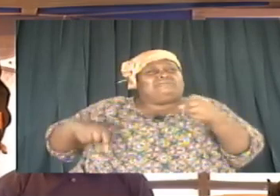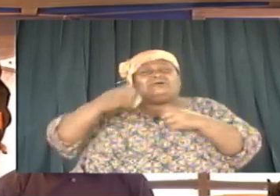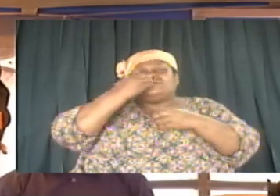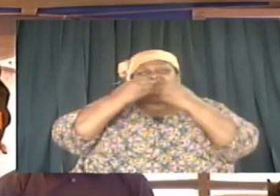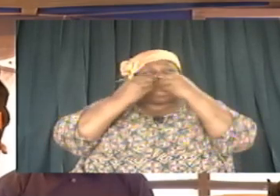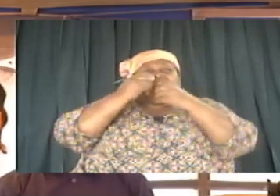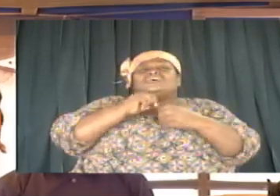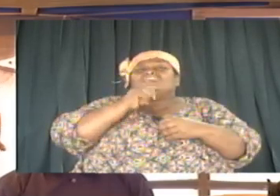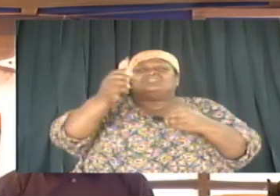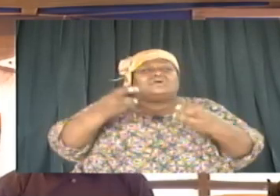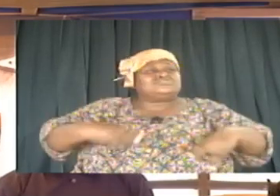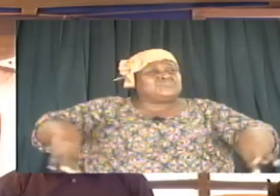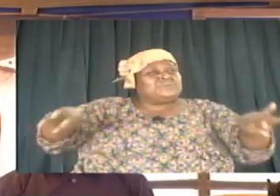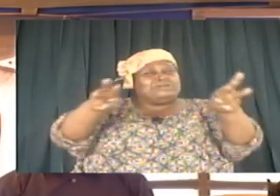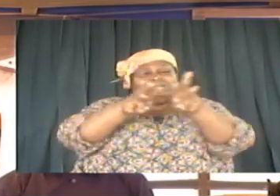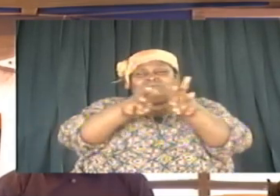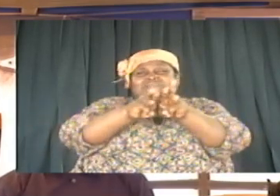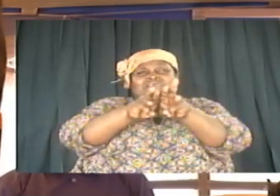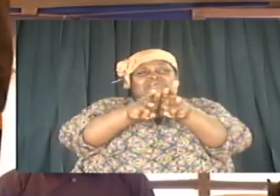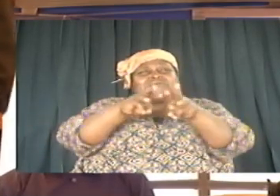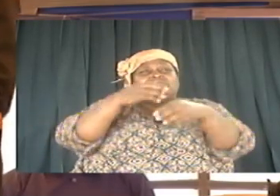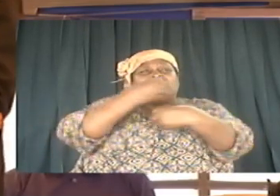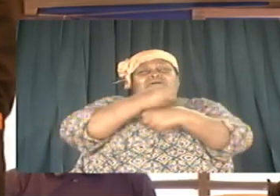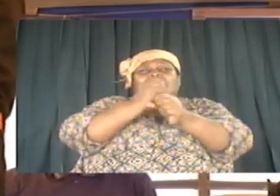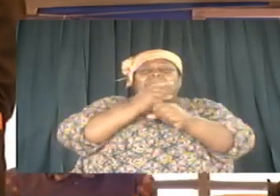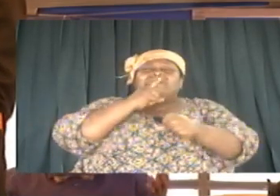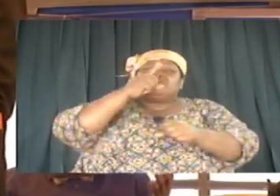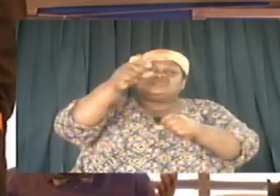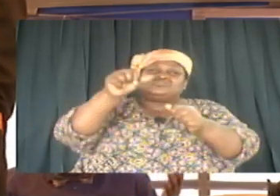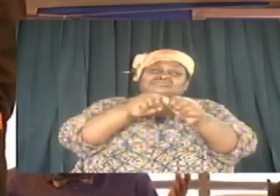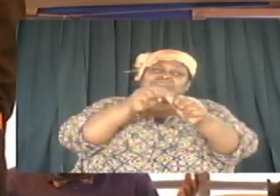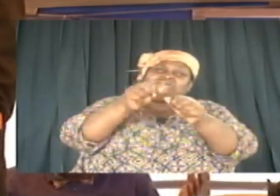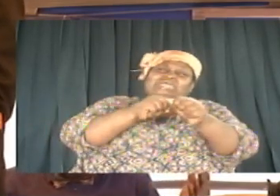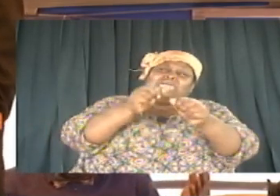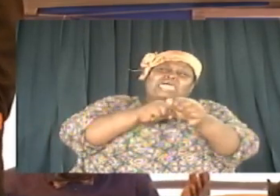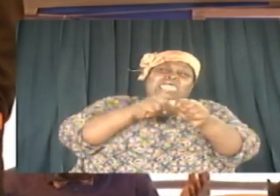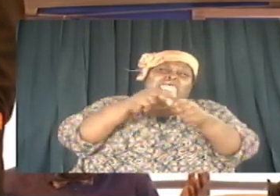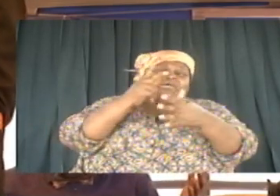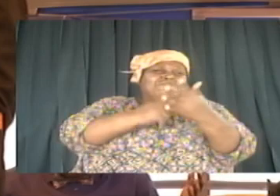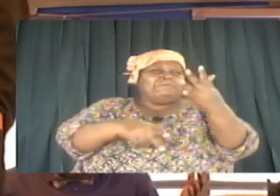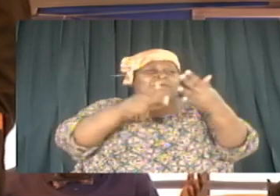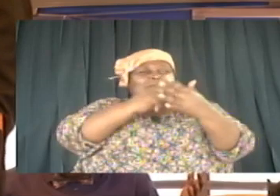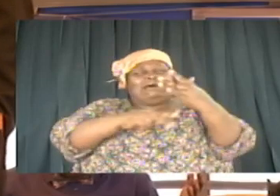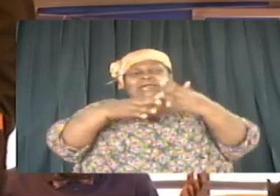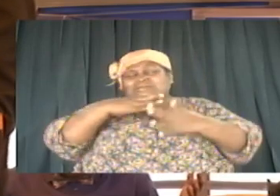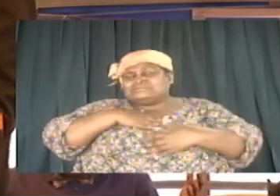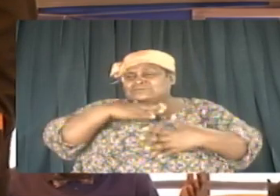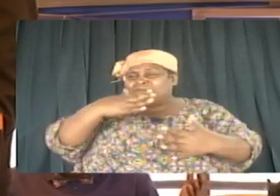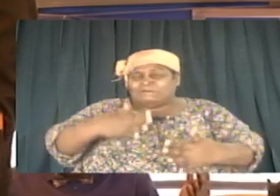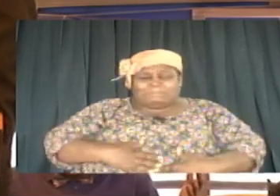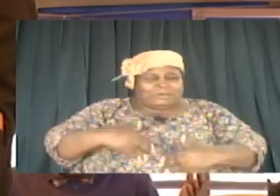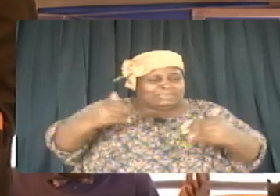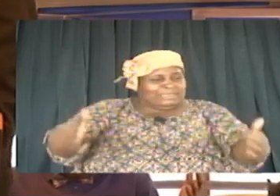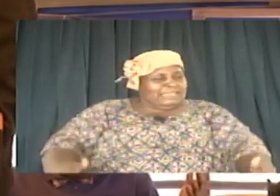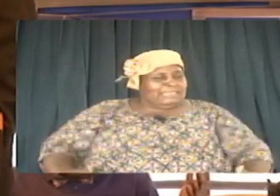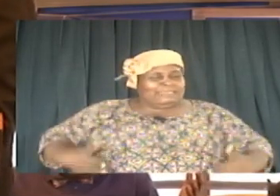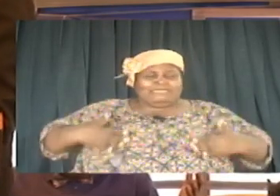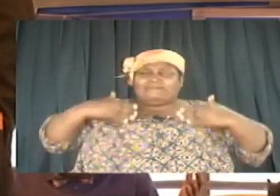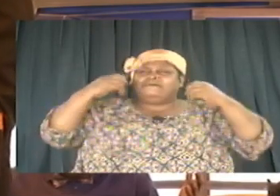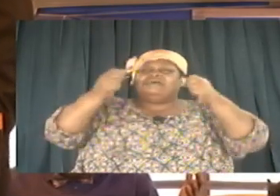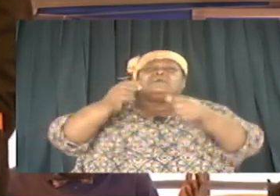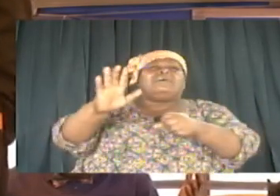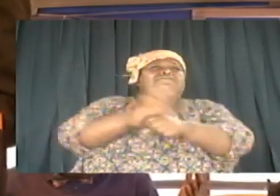today. We want to make sure that every area, every facet, every part of our lives are fully